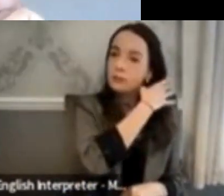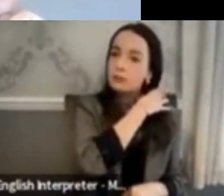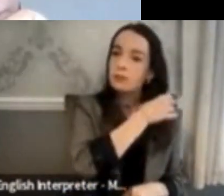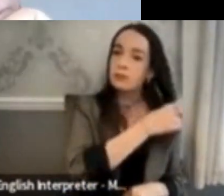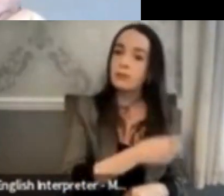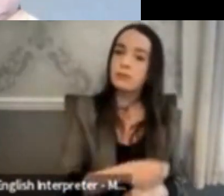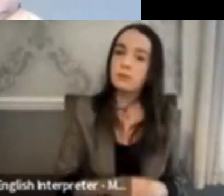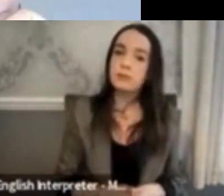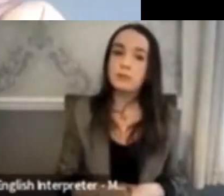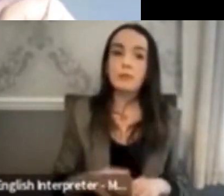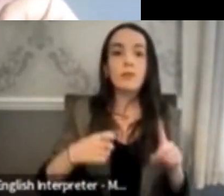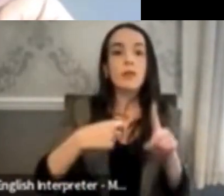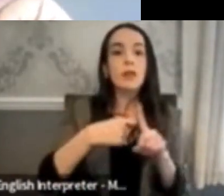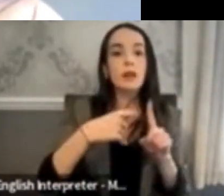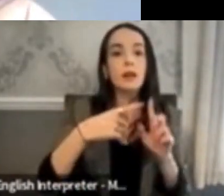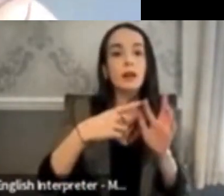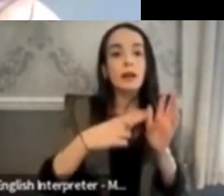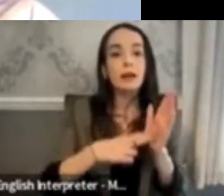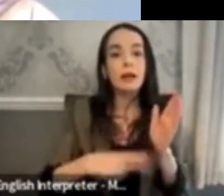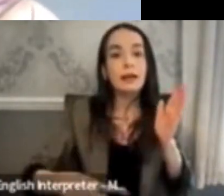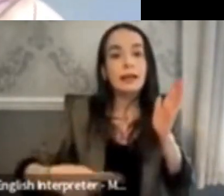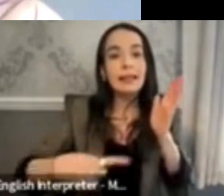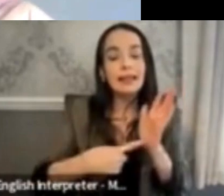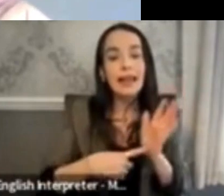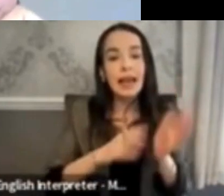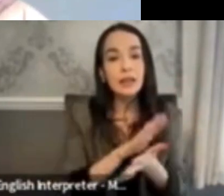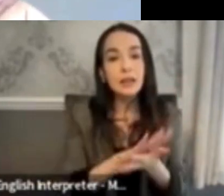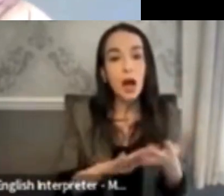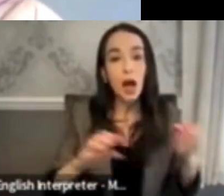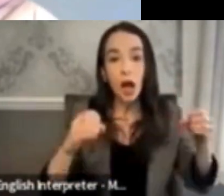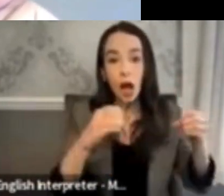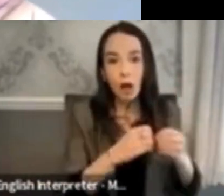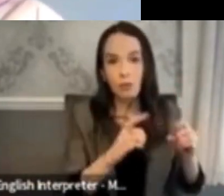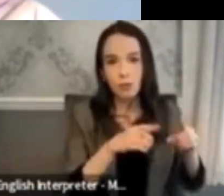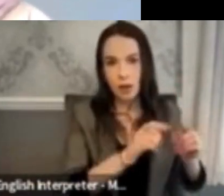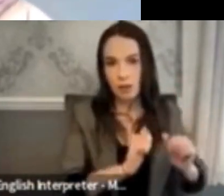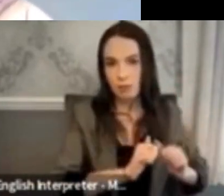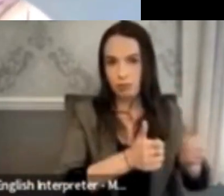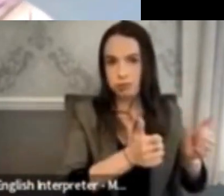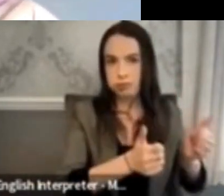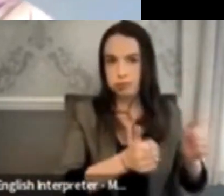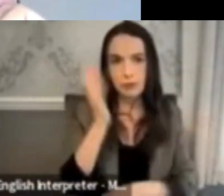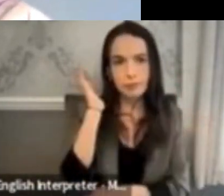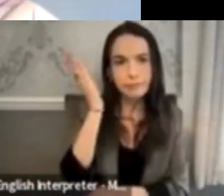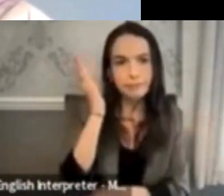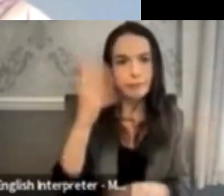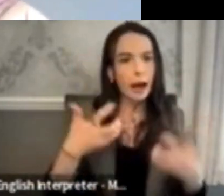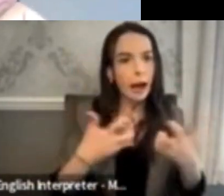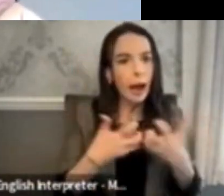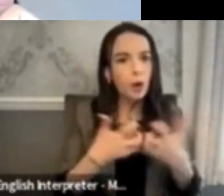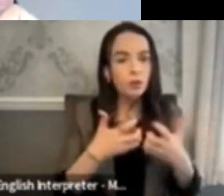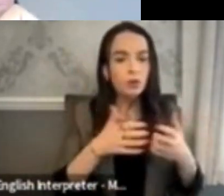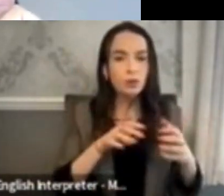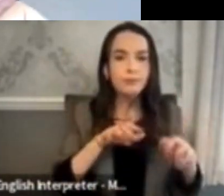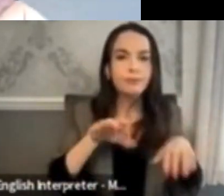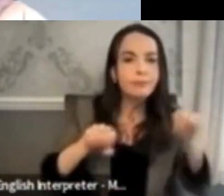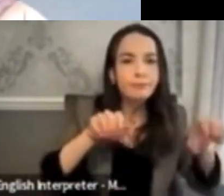the Kent Hub, Peter's team on this about how they were doing that. And I think that's core to